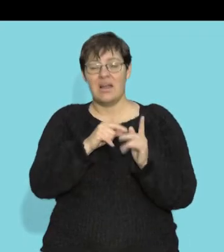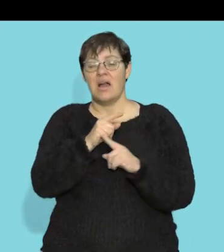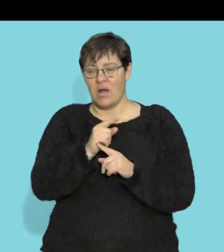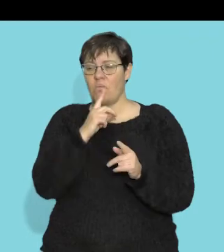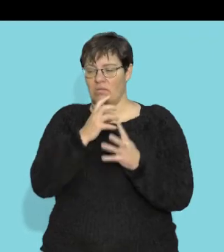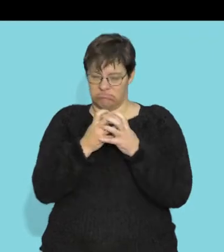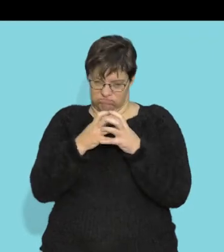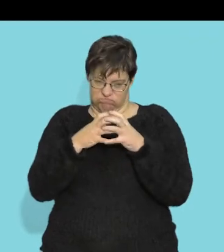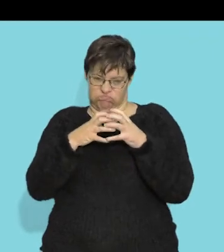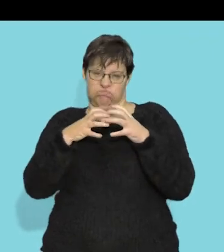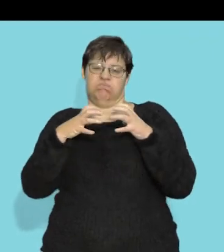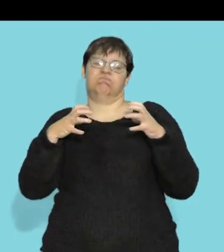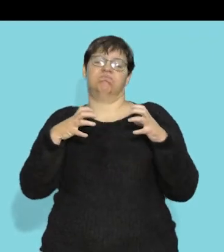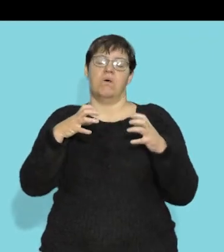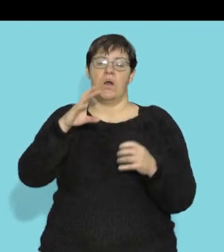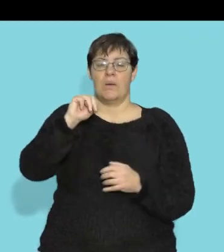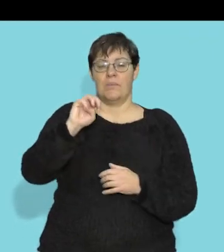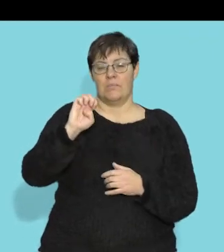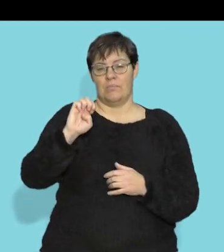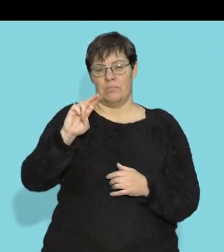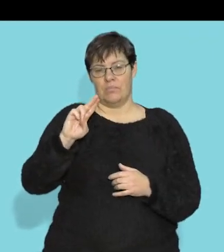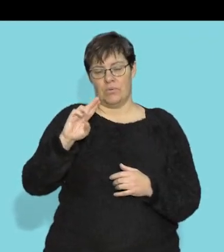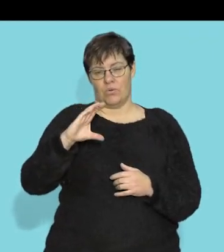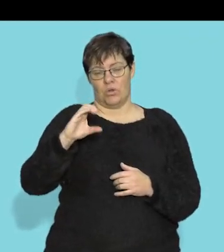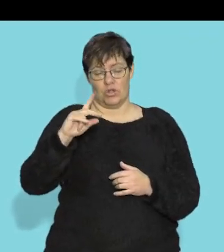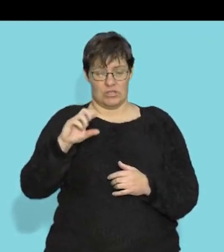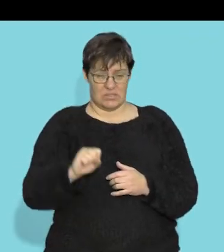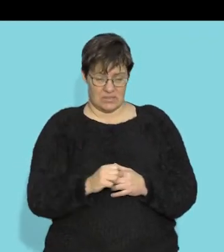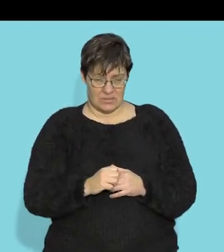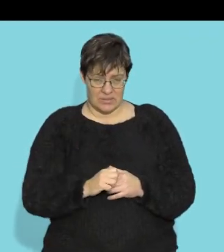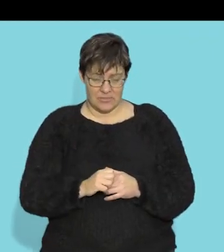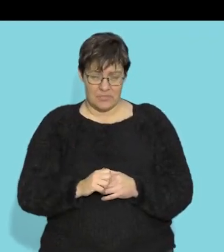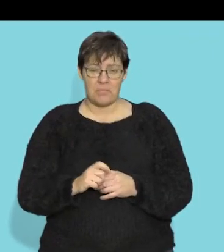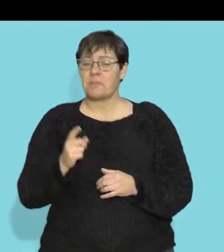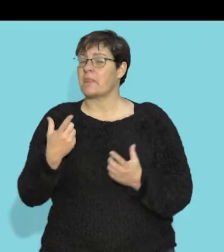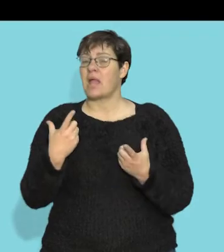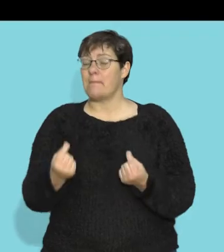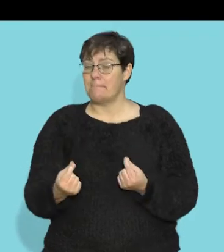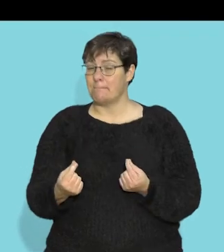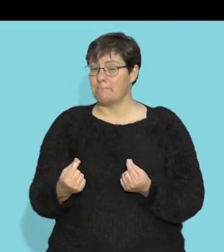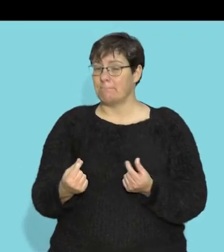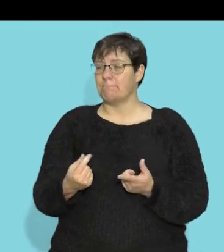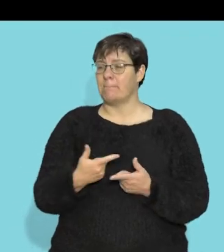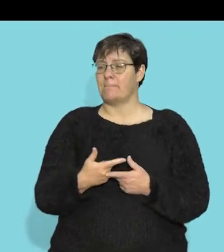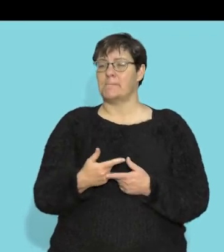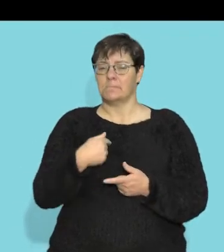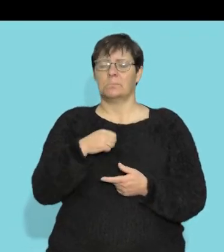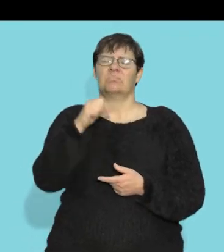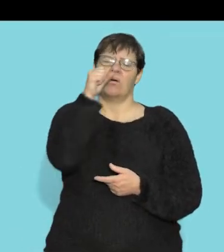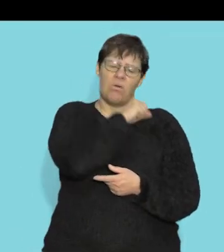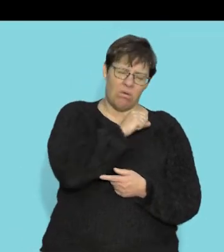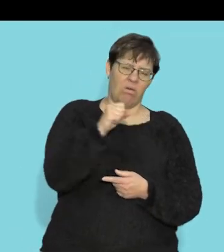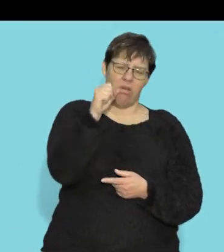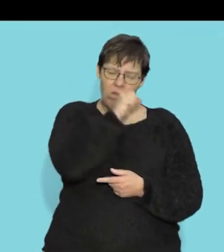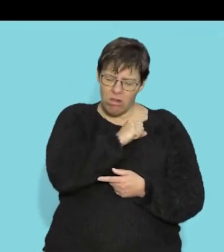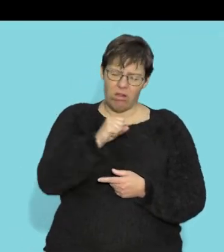lot and lots of mucus. So what's going to happen is you are probably going to cough a lot, and that